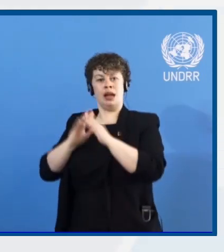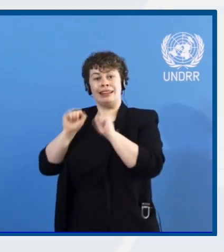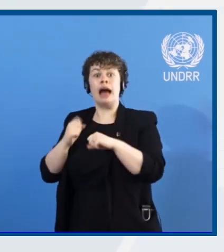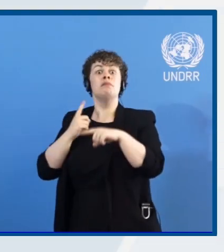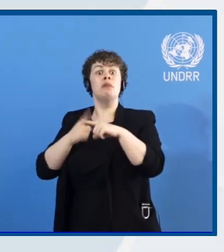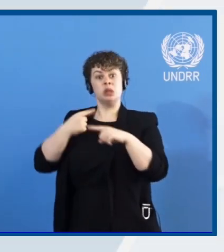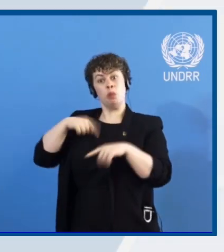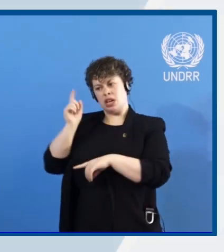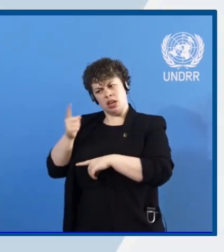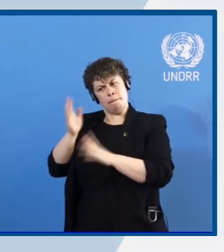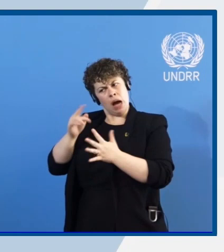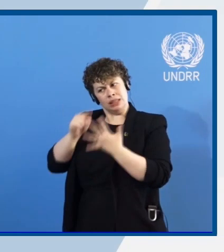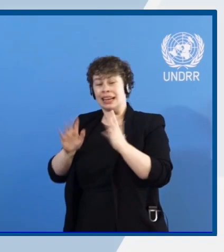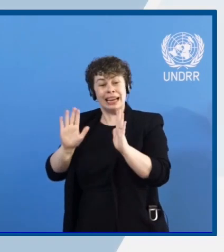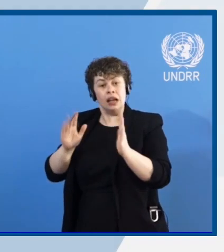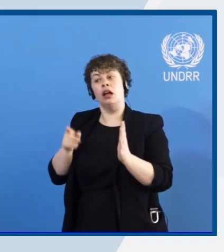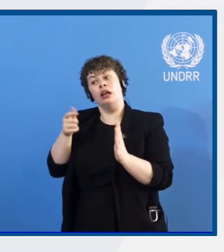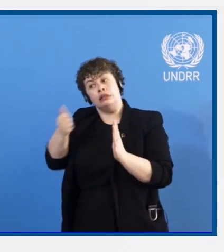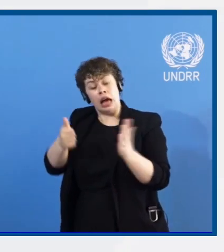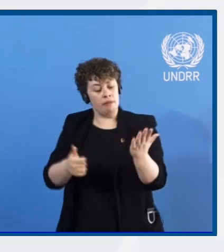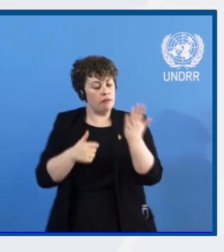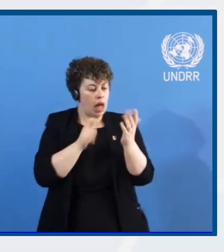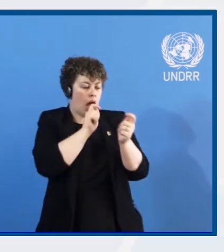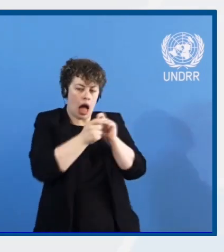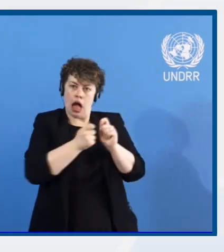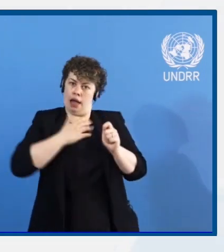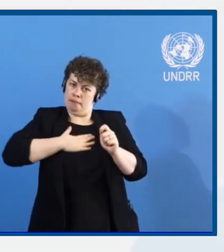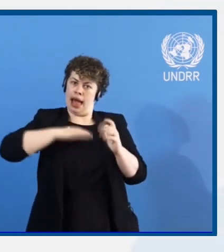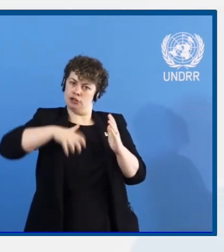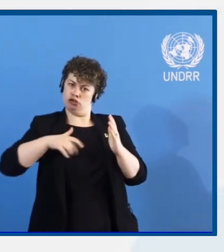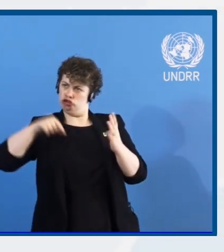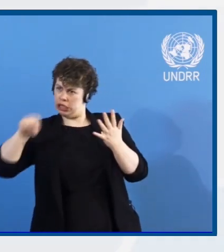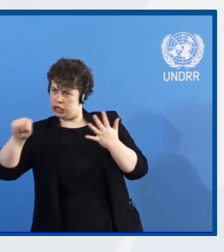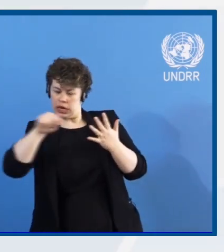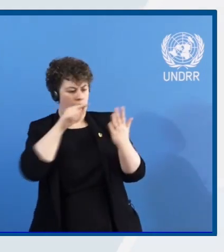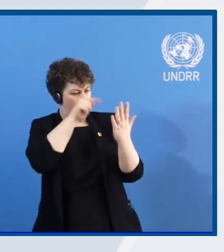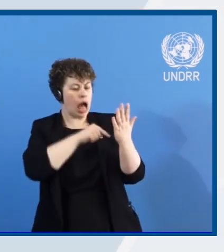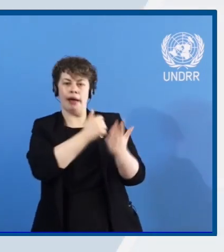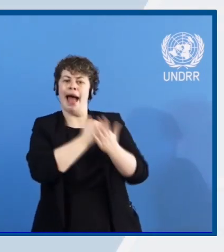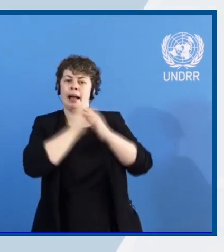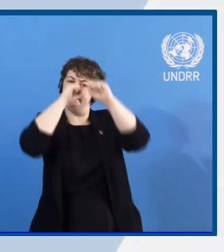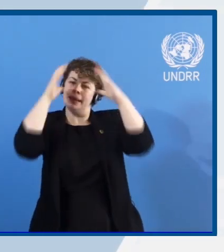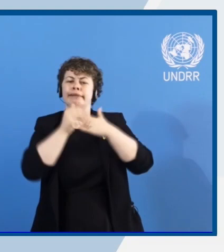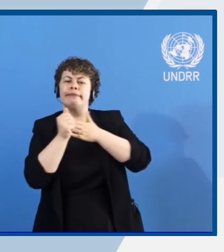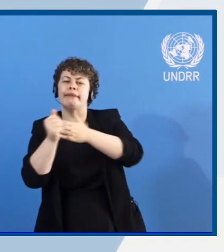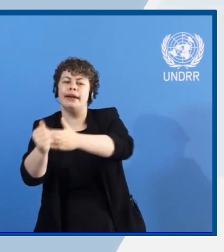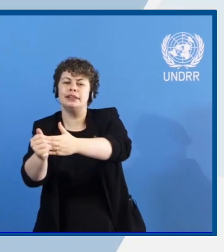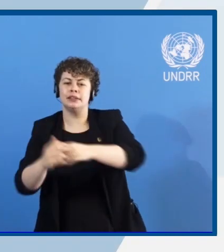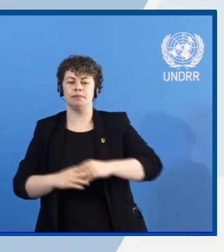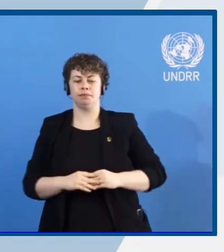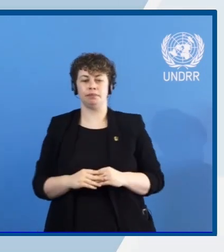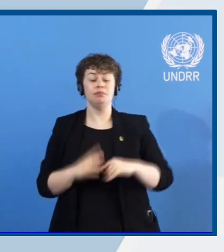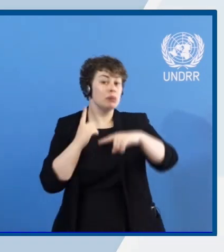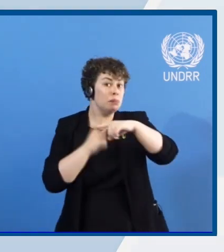ongoing project and several under planning to support investments in weather observation infrastructure and